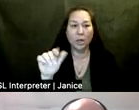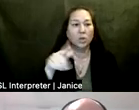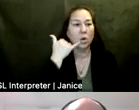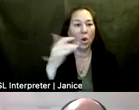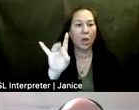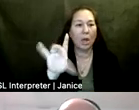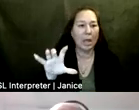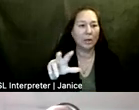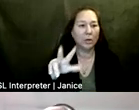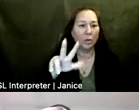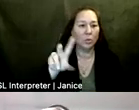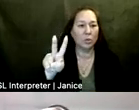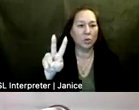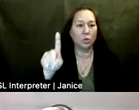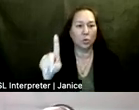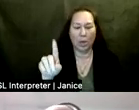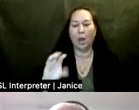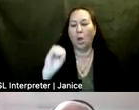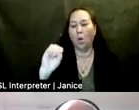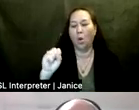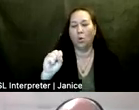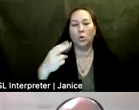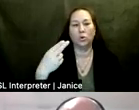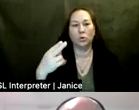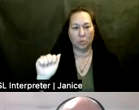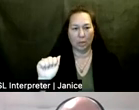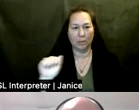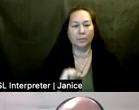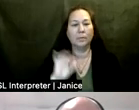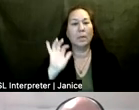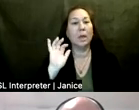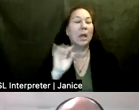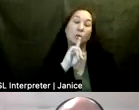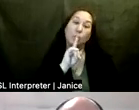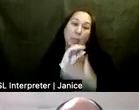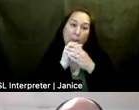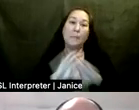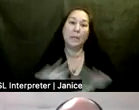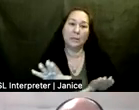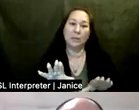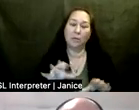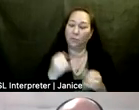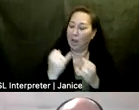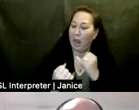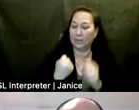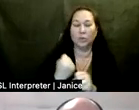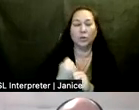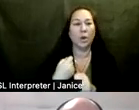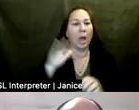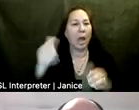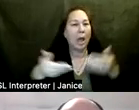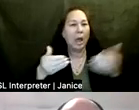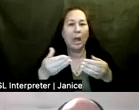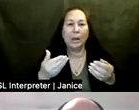800-321-OSHA. I think it's been a real blessing in the last year. I've been able to hire a number of